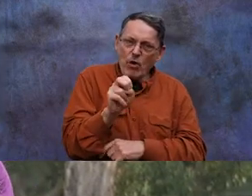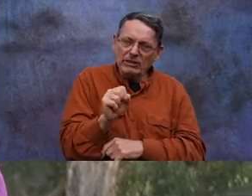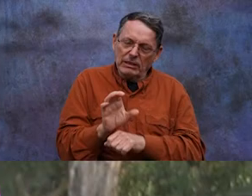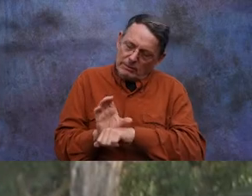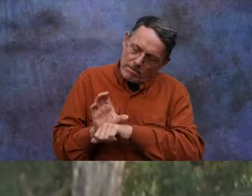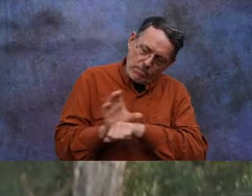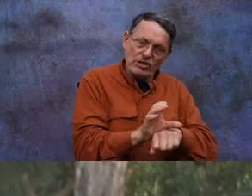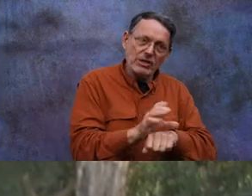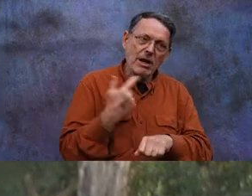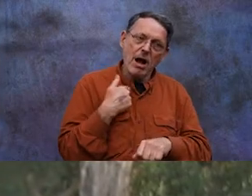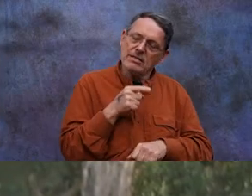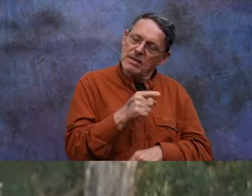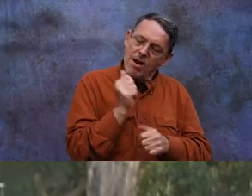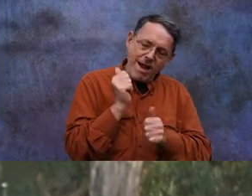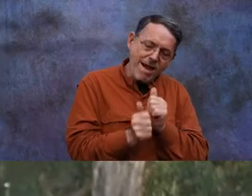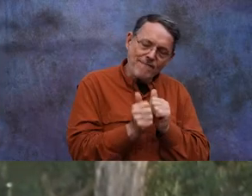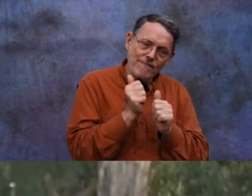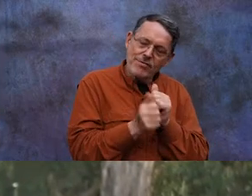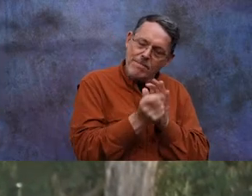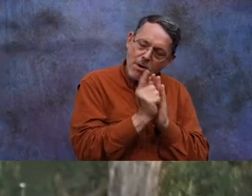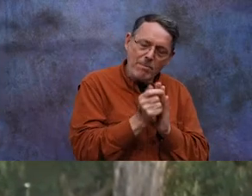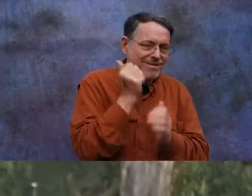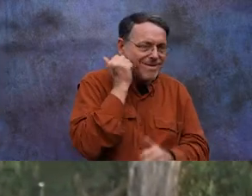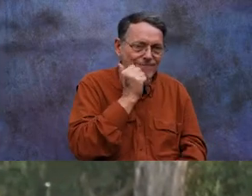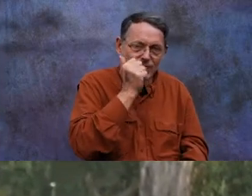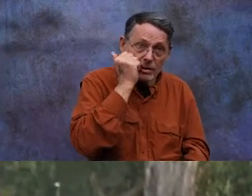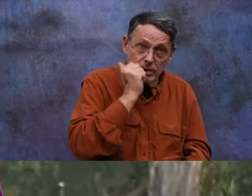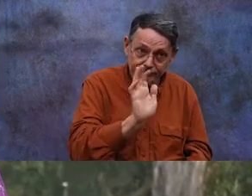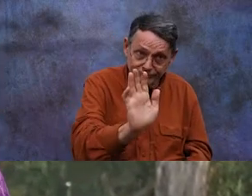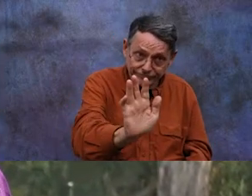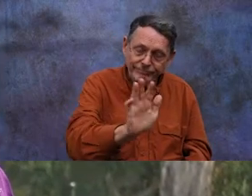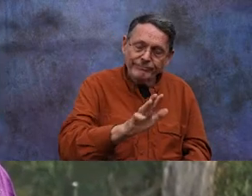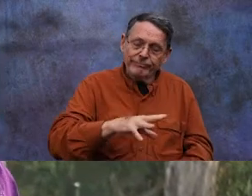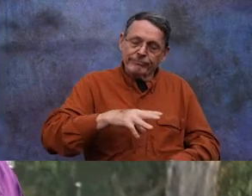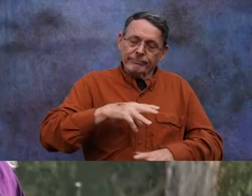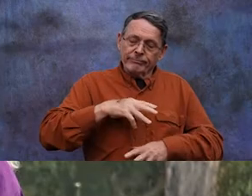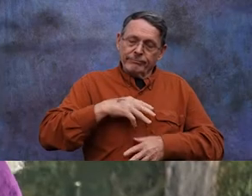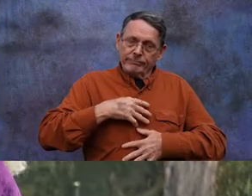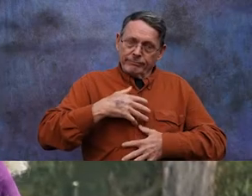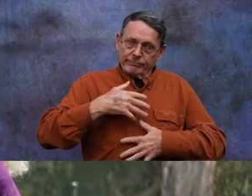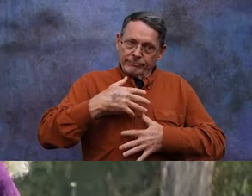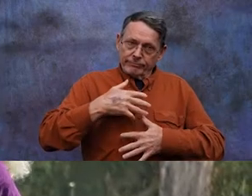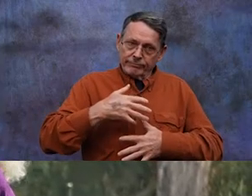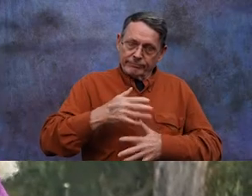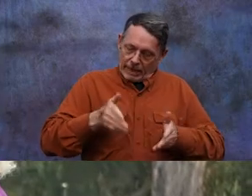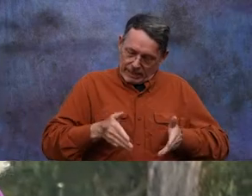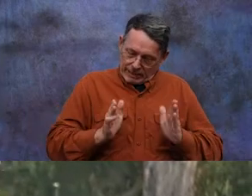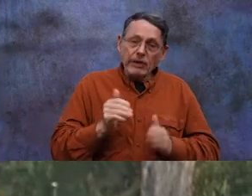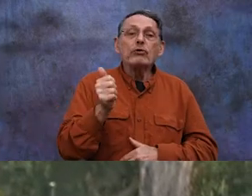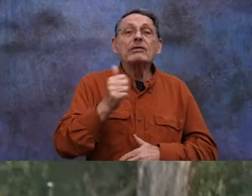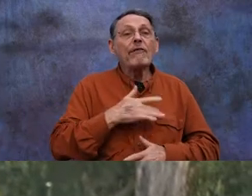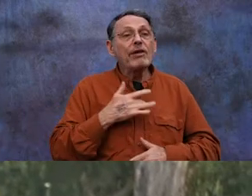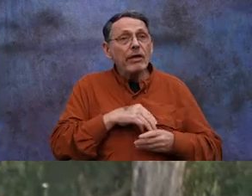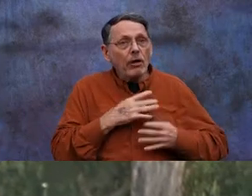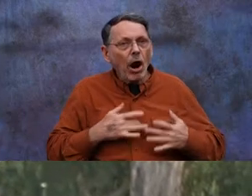there every moment and every day. So take a breath and let yourself feel in your heart how much